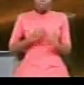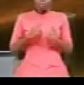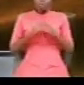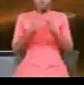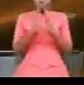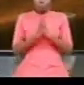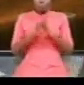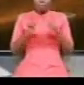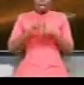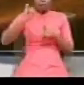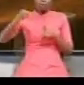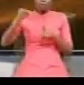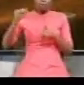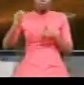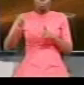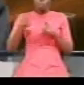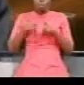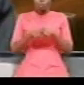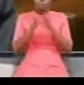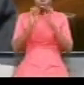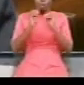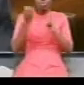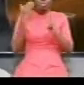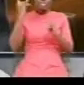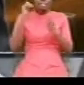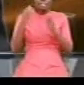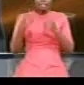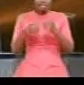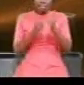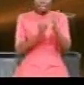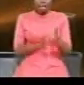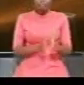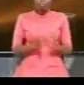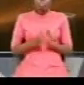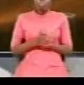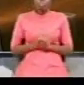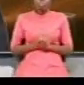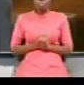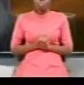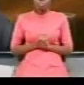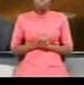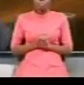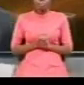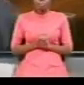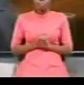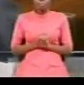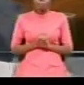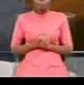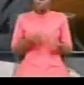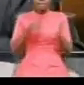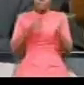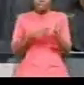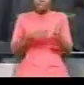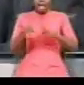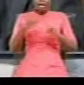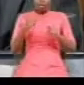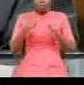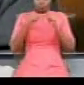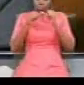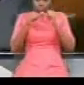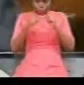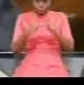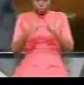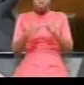pray, as John also taught his disciples. This act of